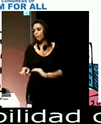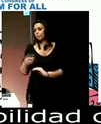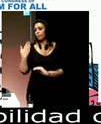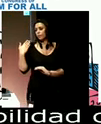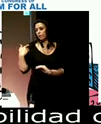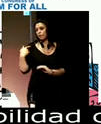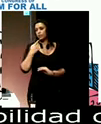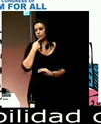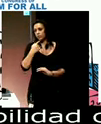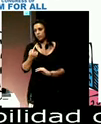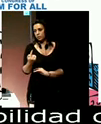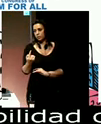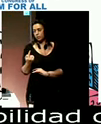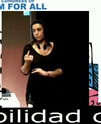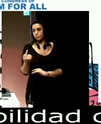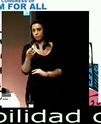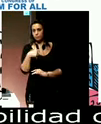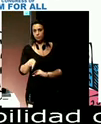get the information.